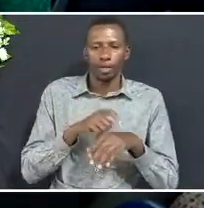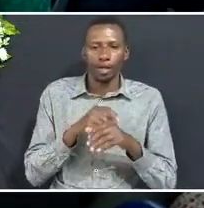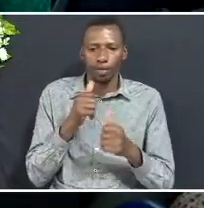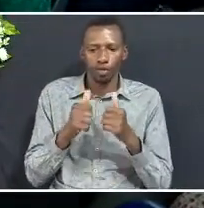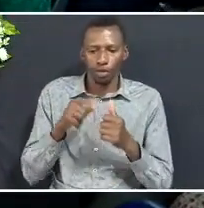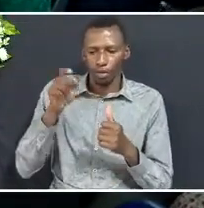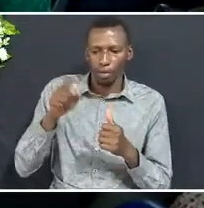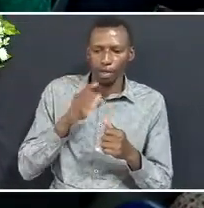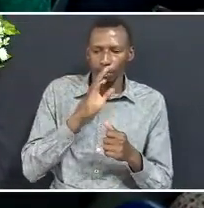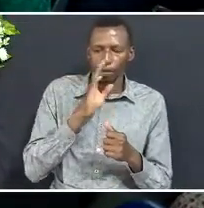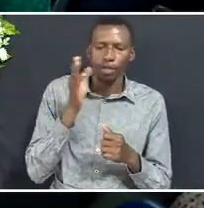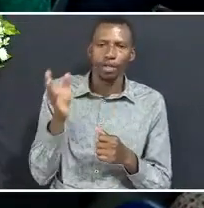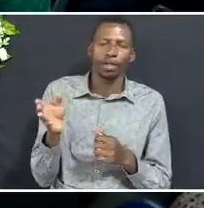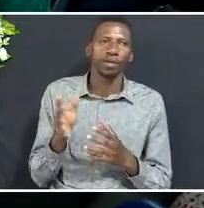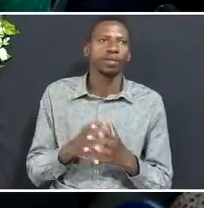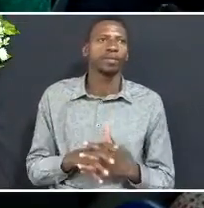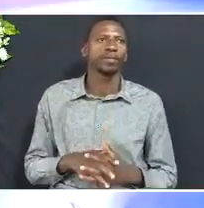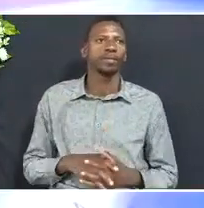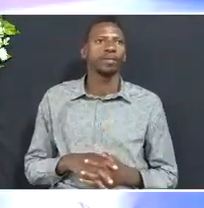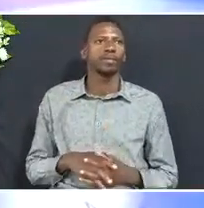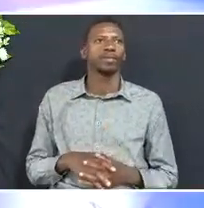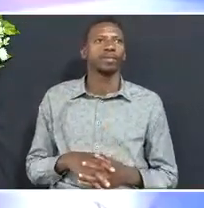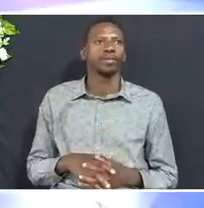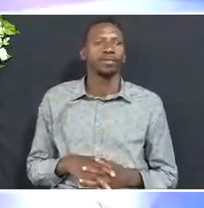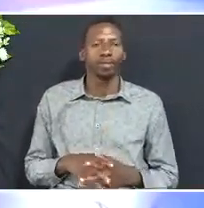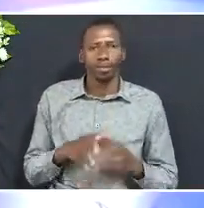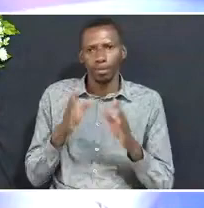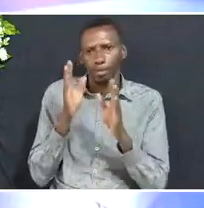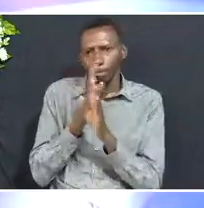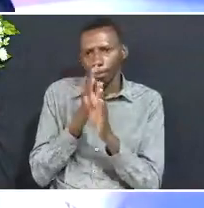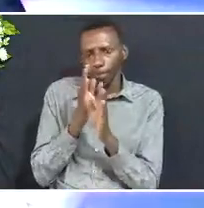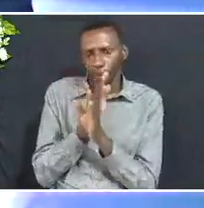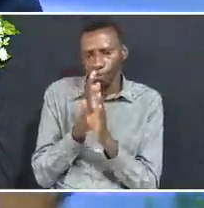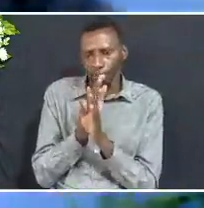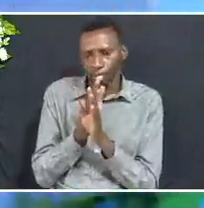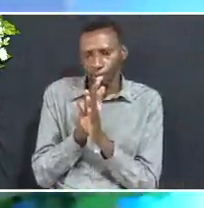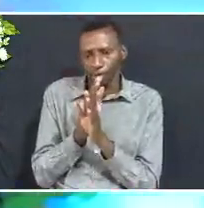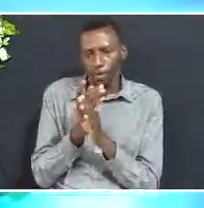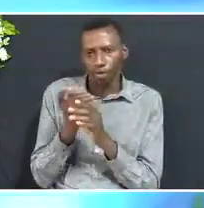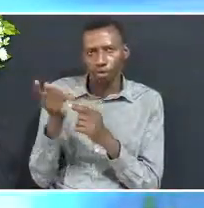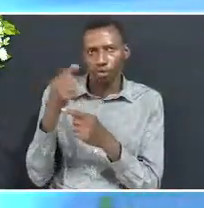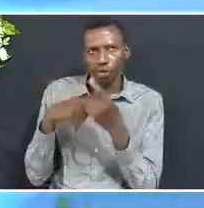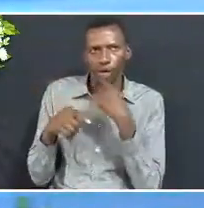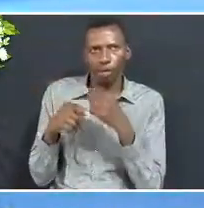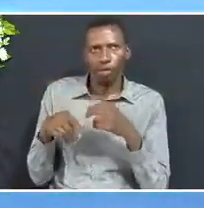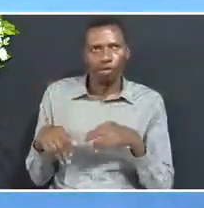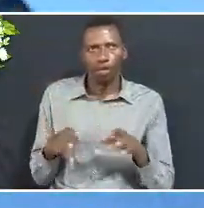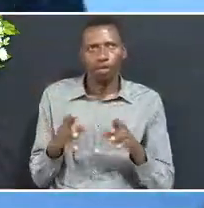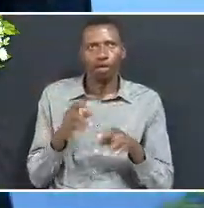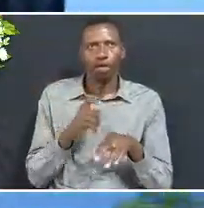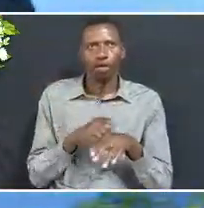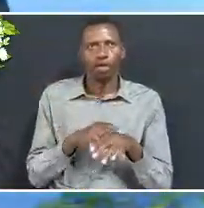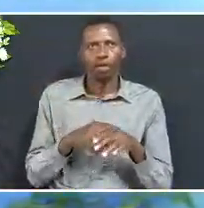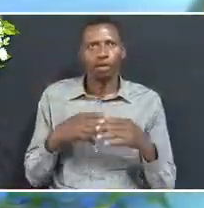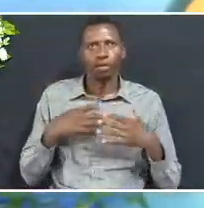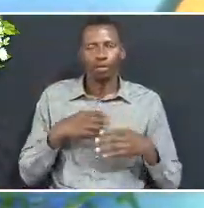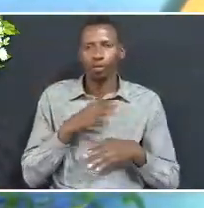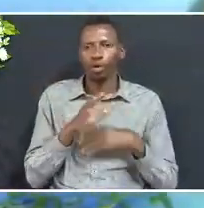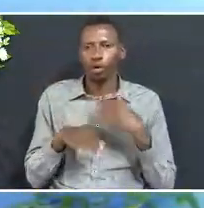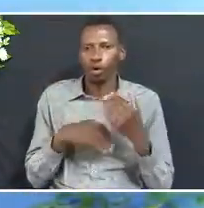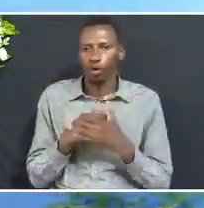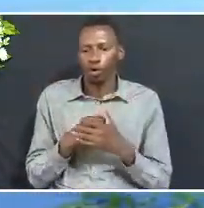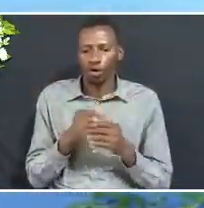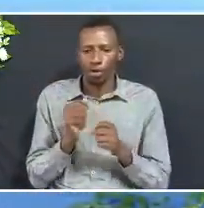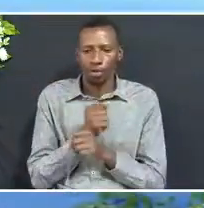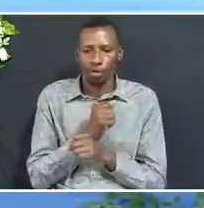was supposed to. And so she hid herself coming to the river when the rest of the people are not able